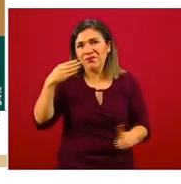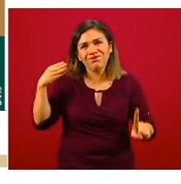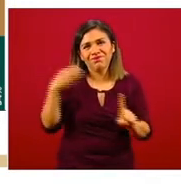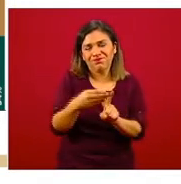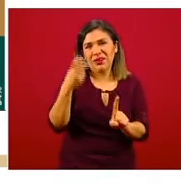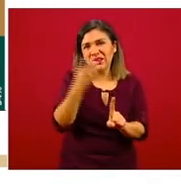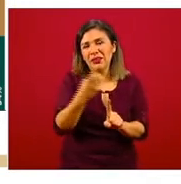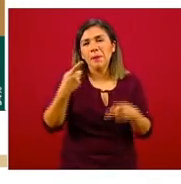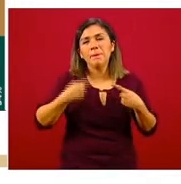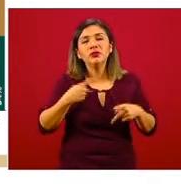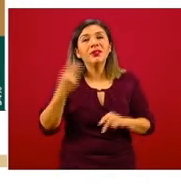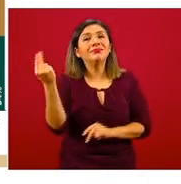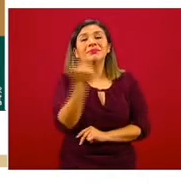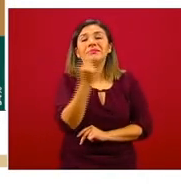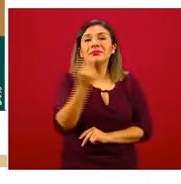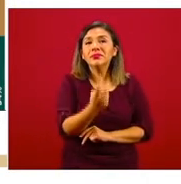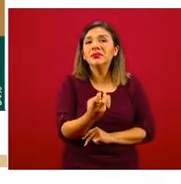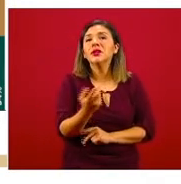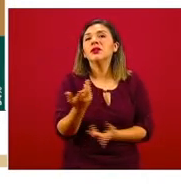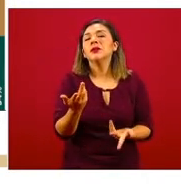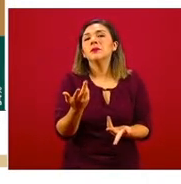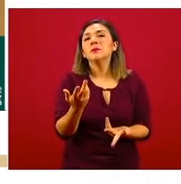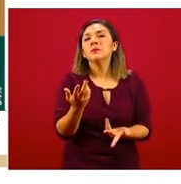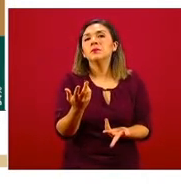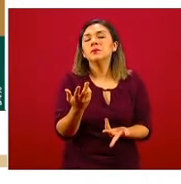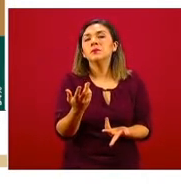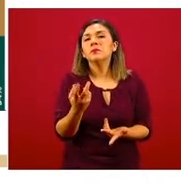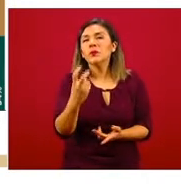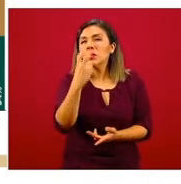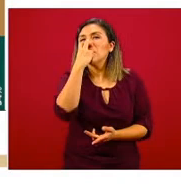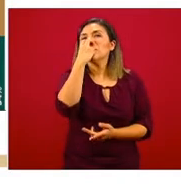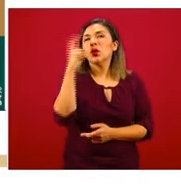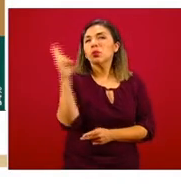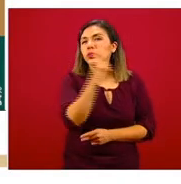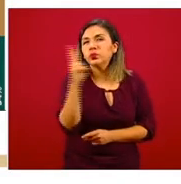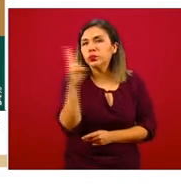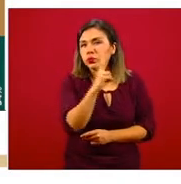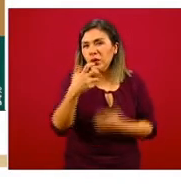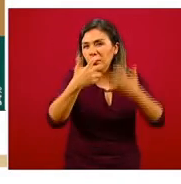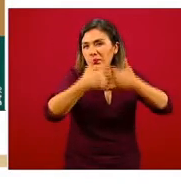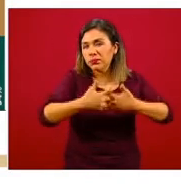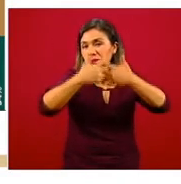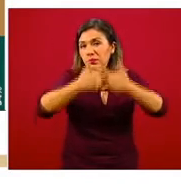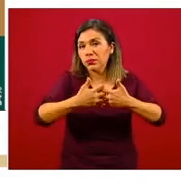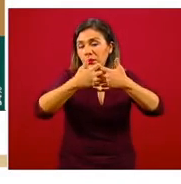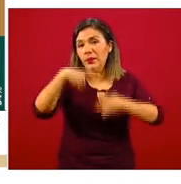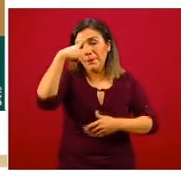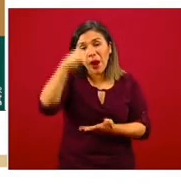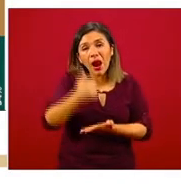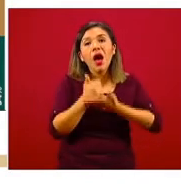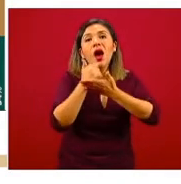occupancy. Those beds for the people who unfortunately